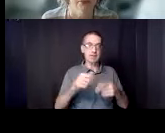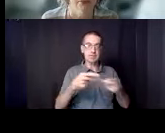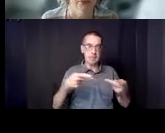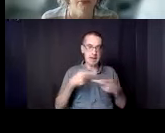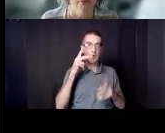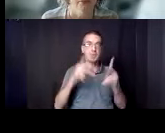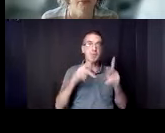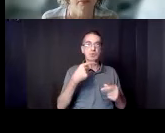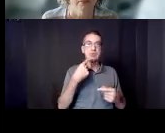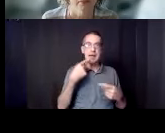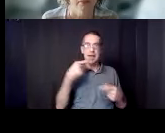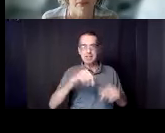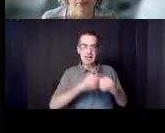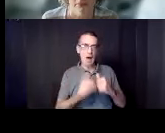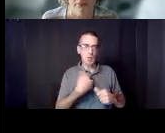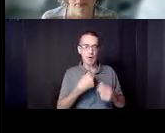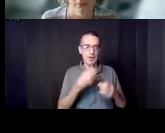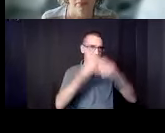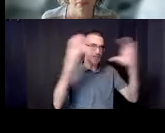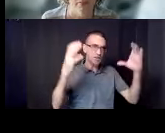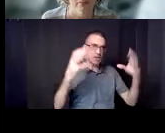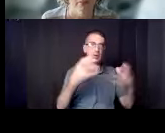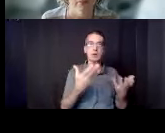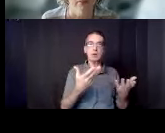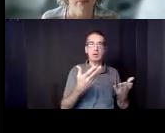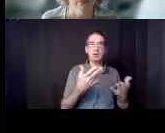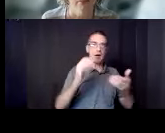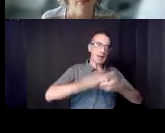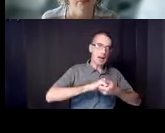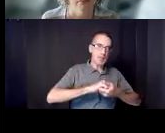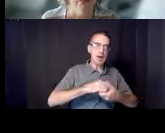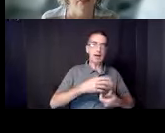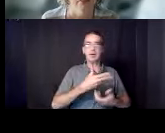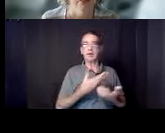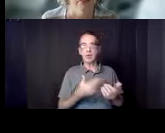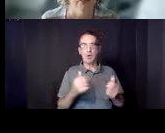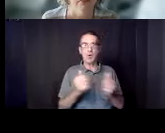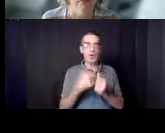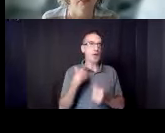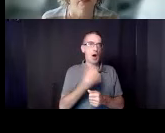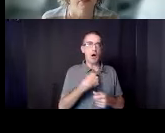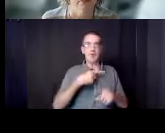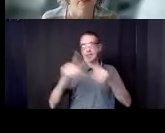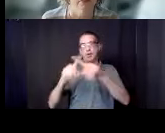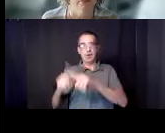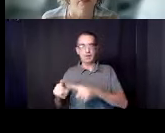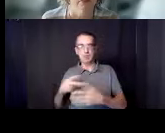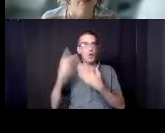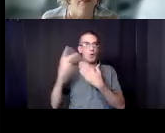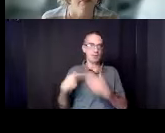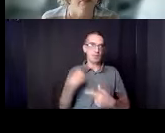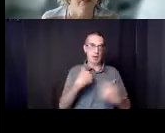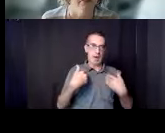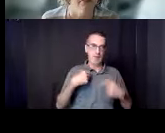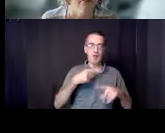for people to say, this is how we're envisioning collaborating with our various programs we have